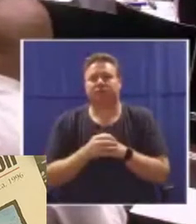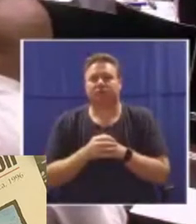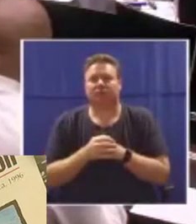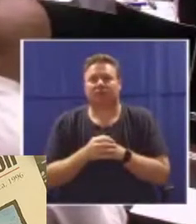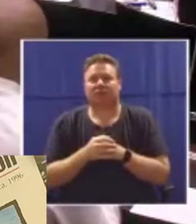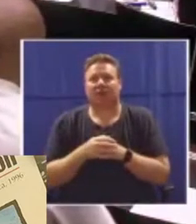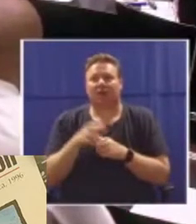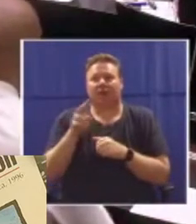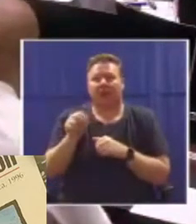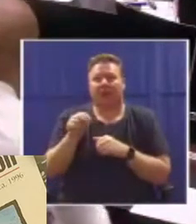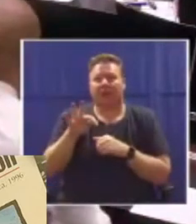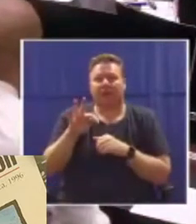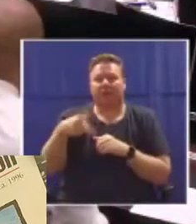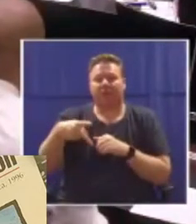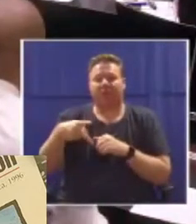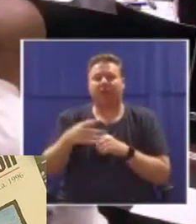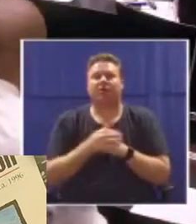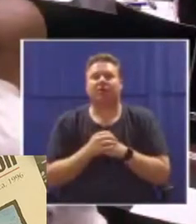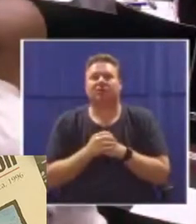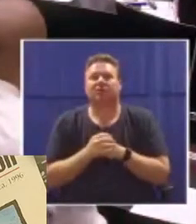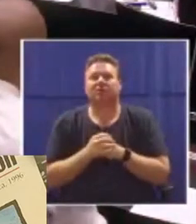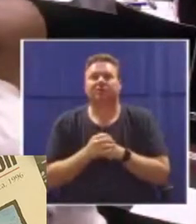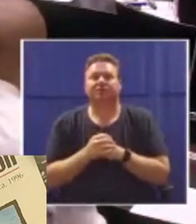The NFP.